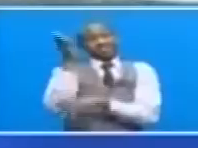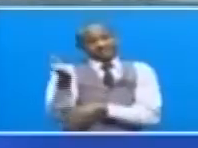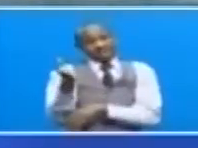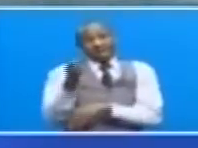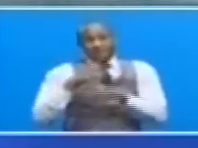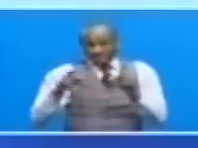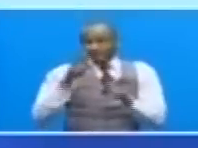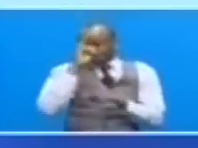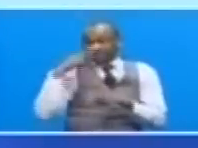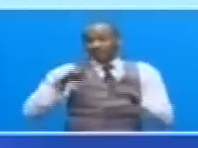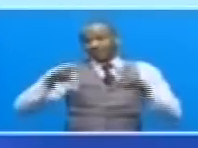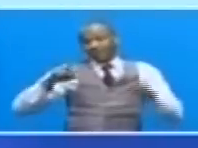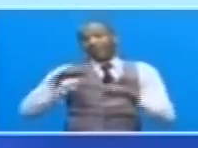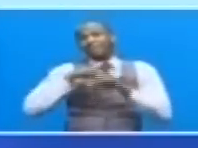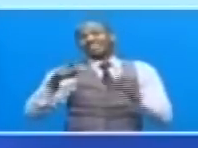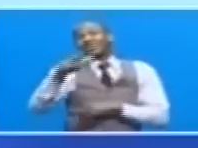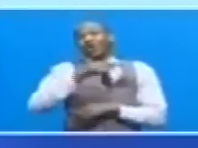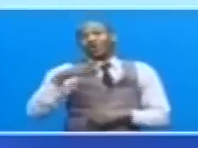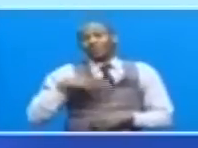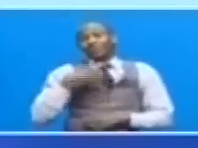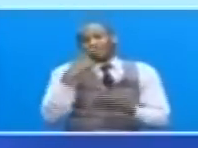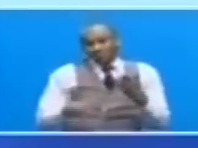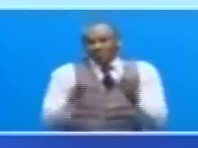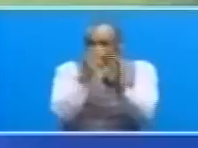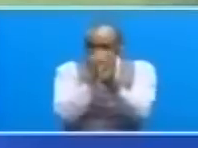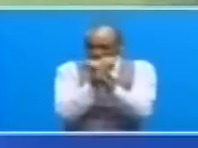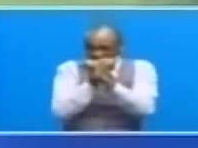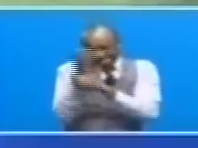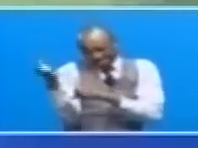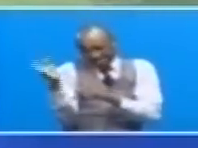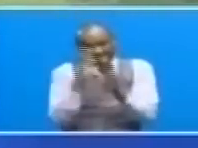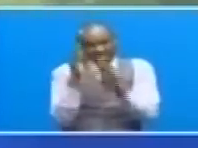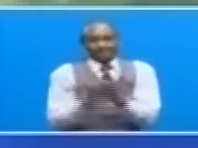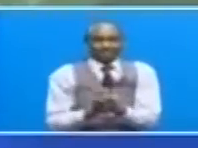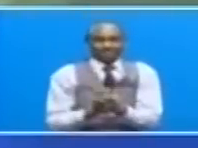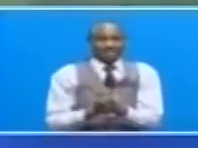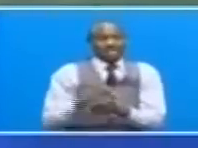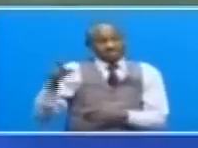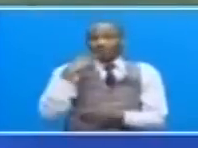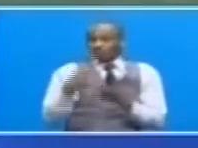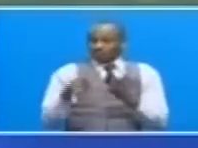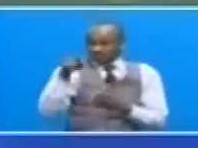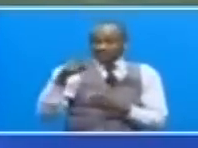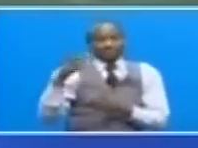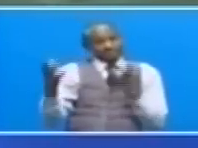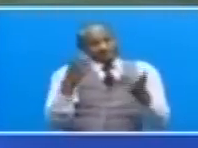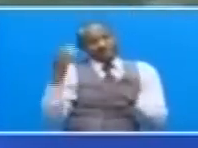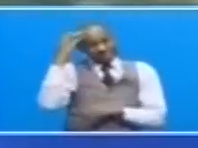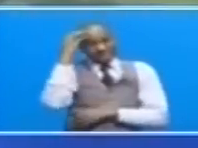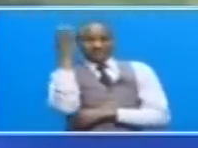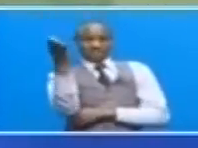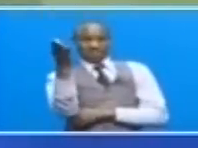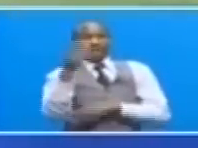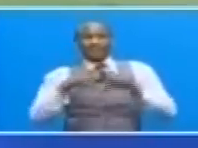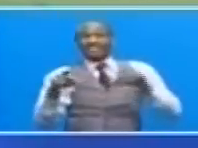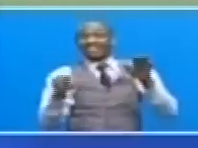are pursuing him, but the local community is allegedly shielding him from justice. A lead suggests that he is in Kitale. The assistant chief